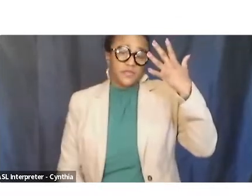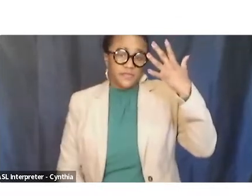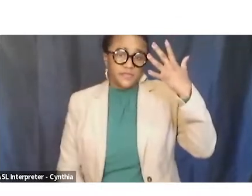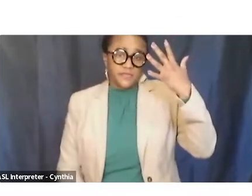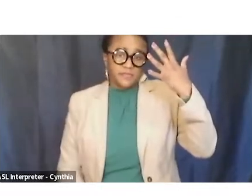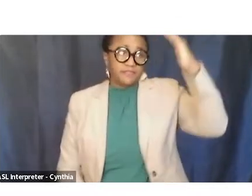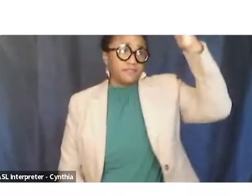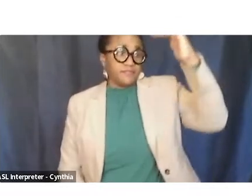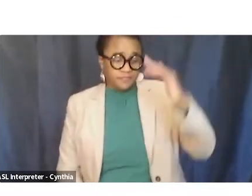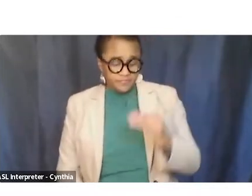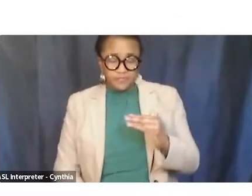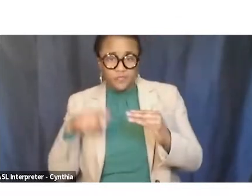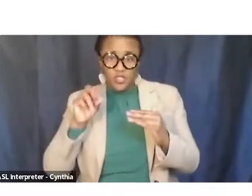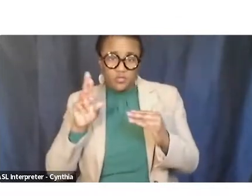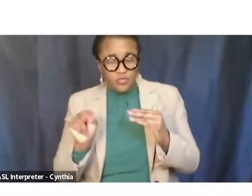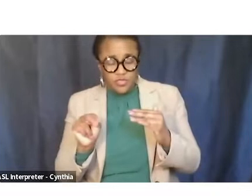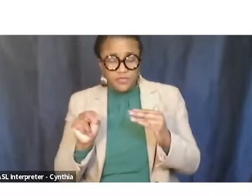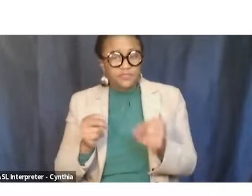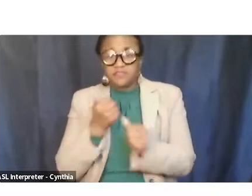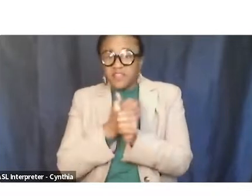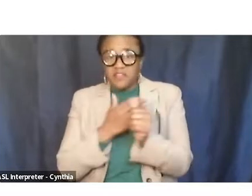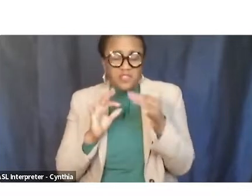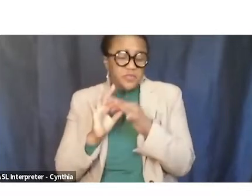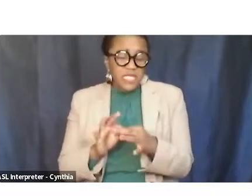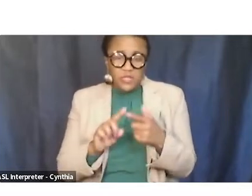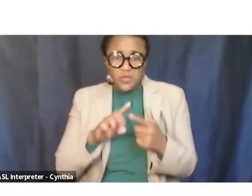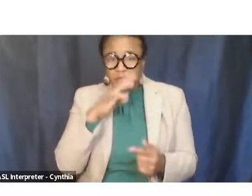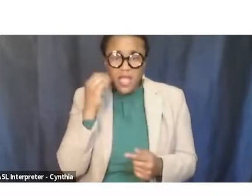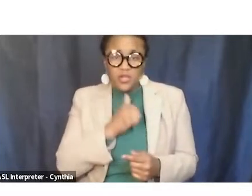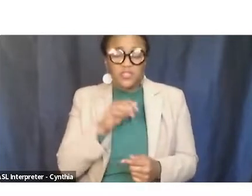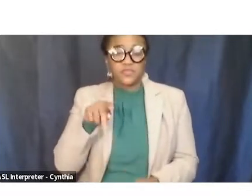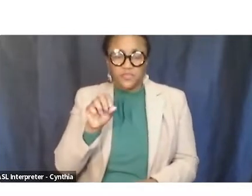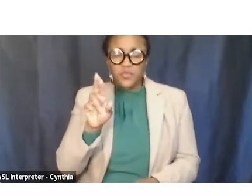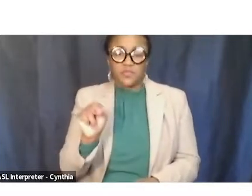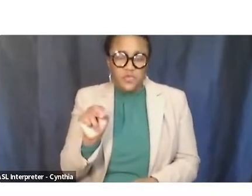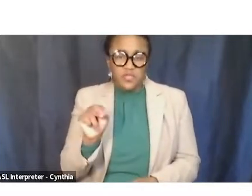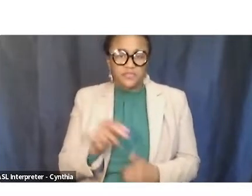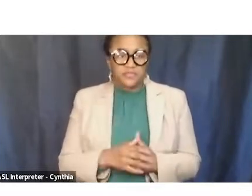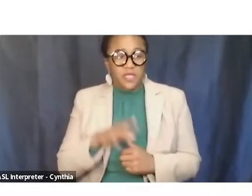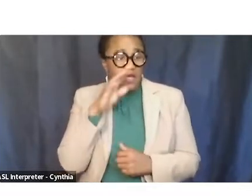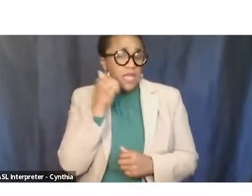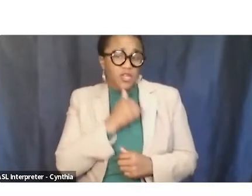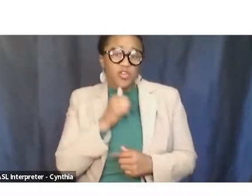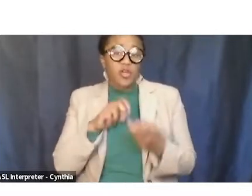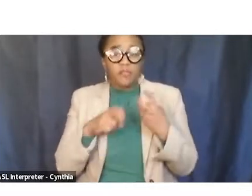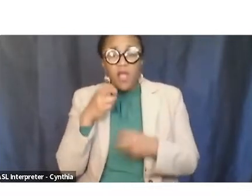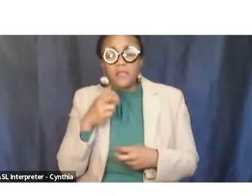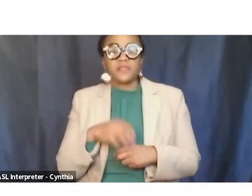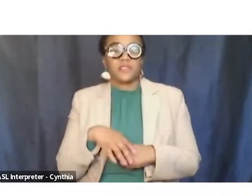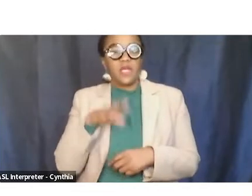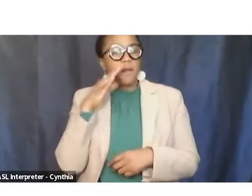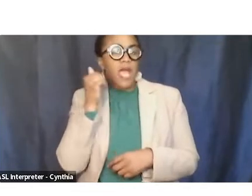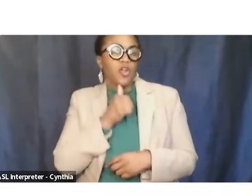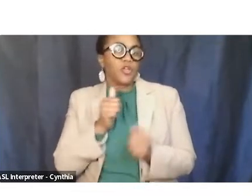top to bottom. Everything related is porn, and then it goes into Black girl problems, Black girls with